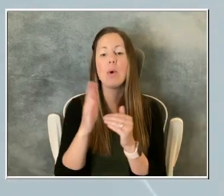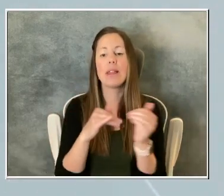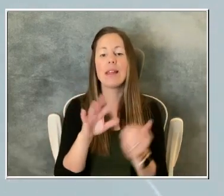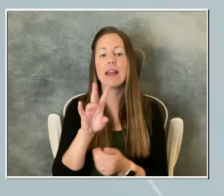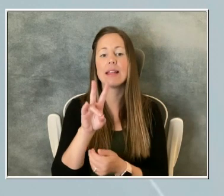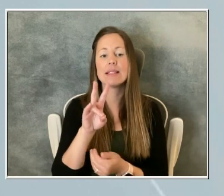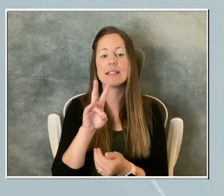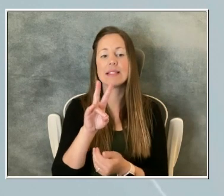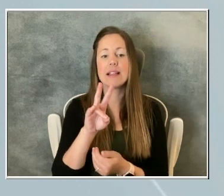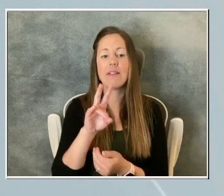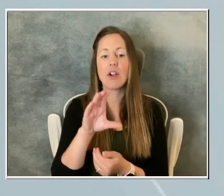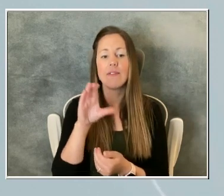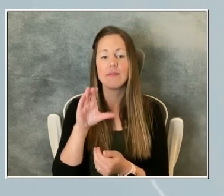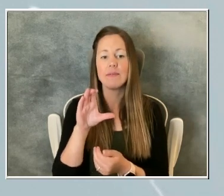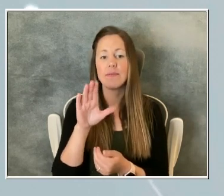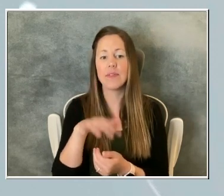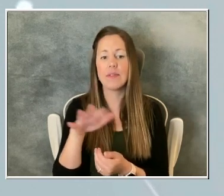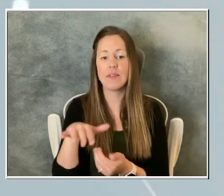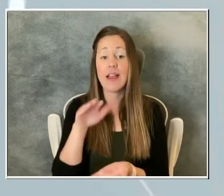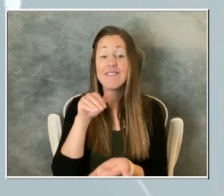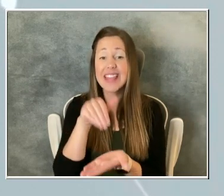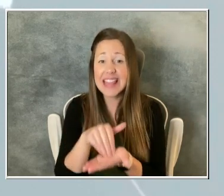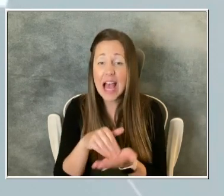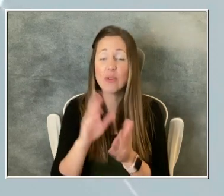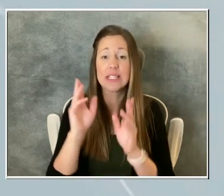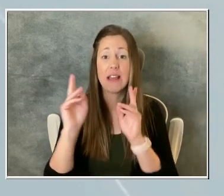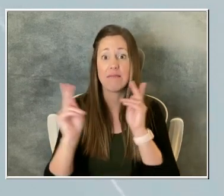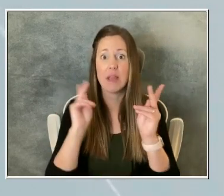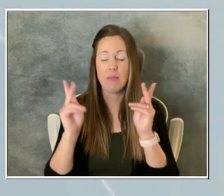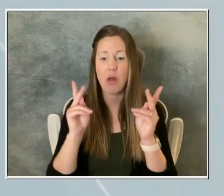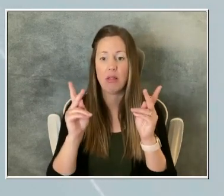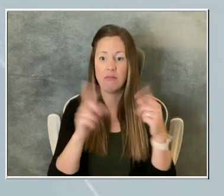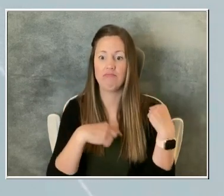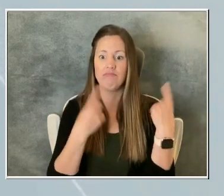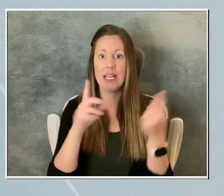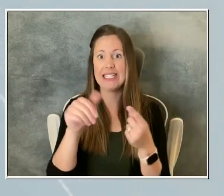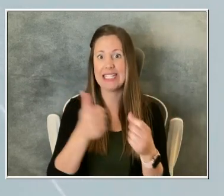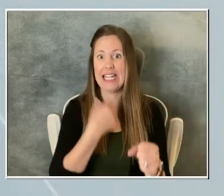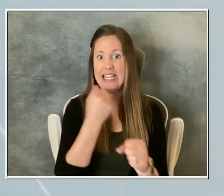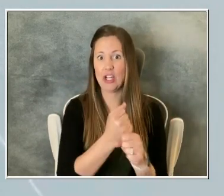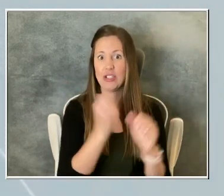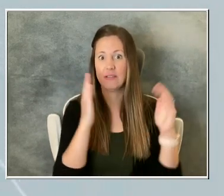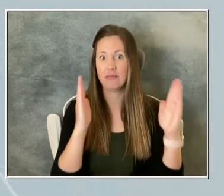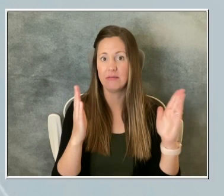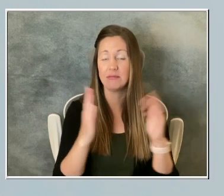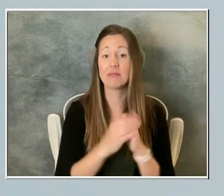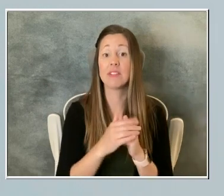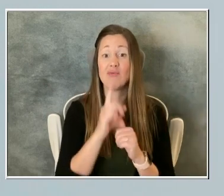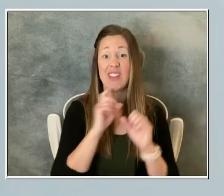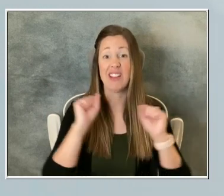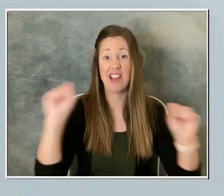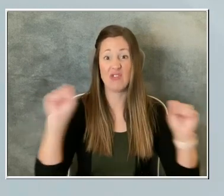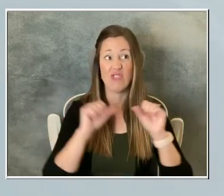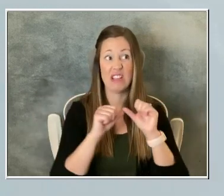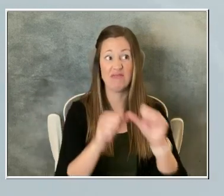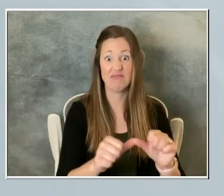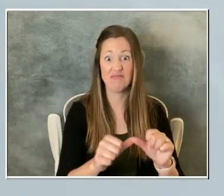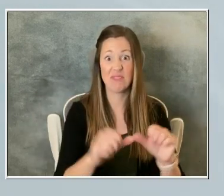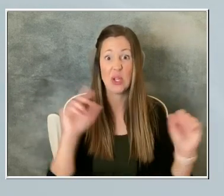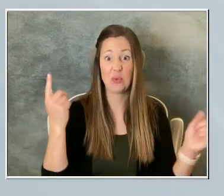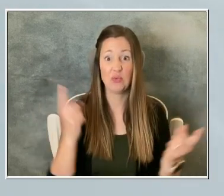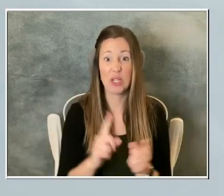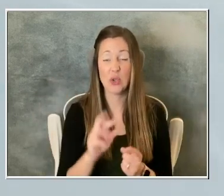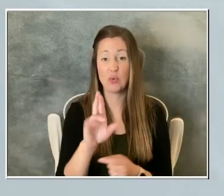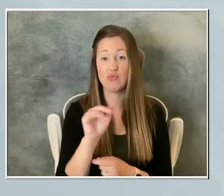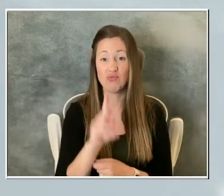755,000 adults over 10 years. People who regularly exercised had significantly reduced risk of developing 7 different types